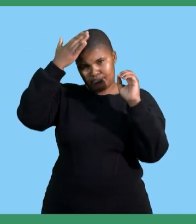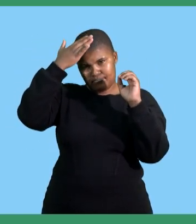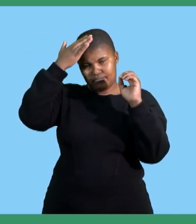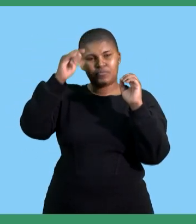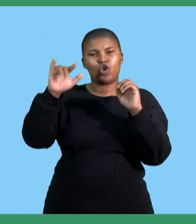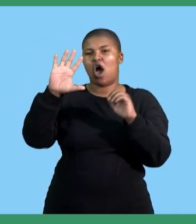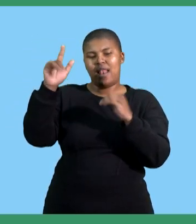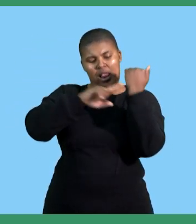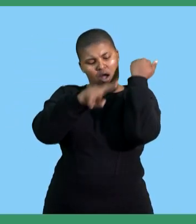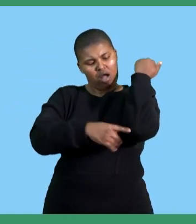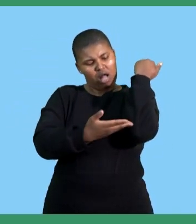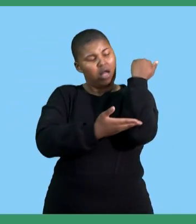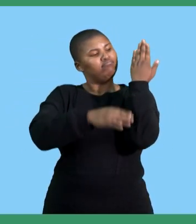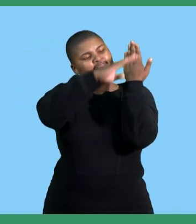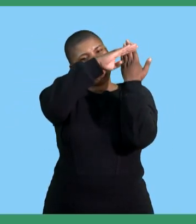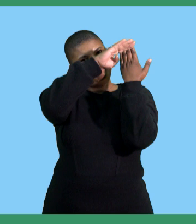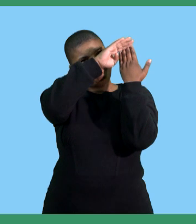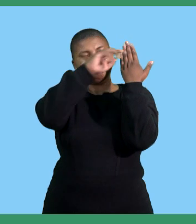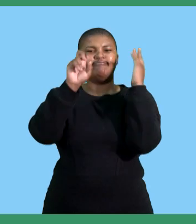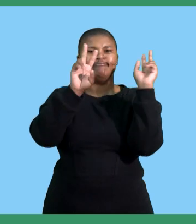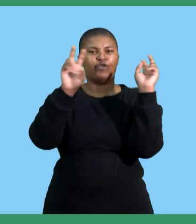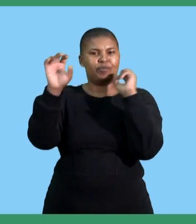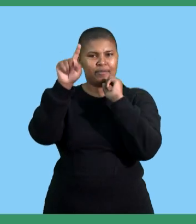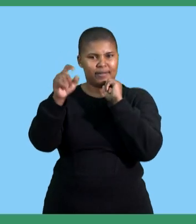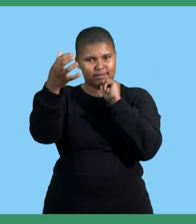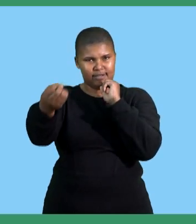of the page, not at the end of the page.